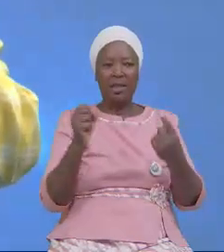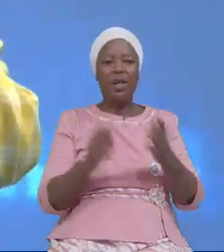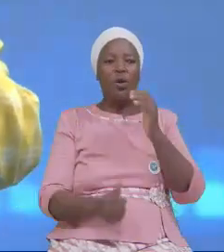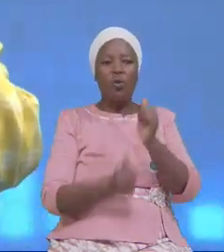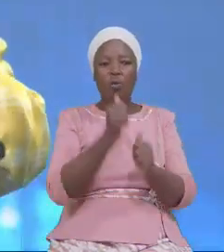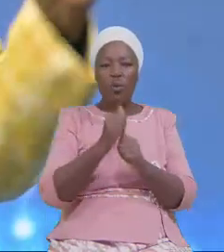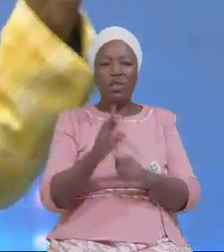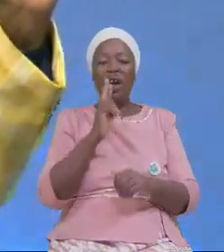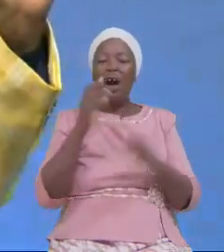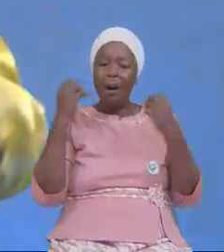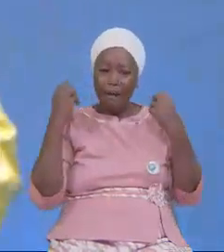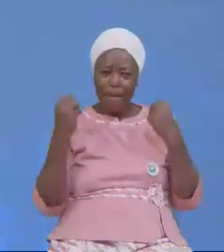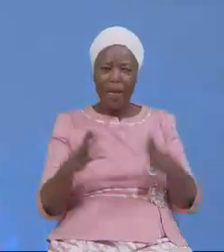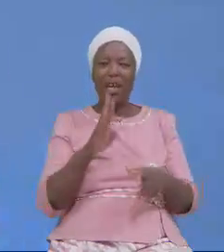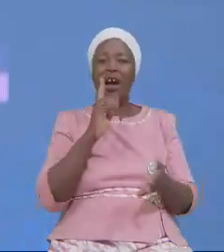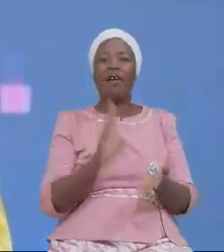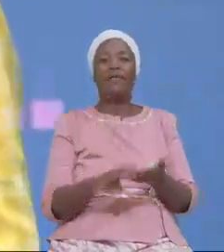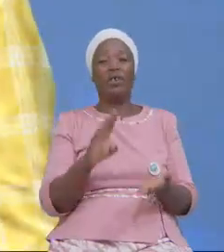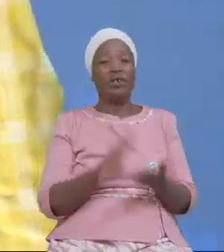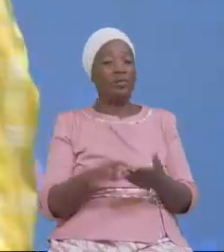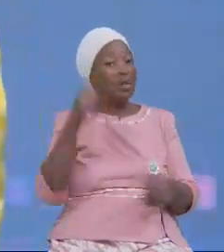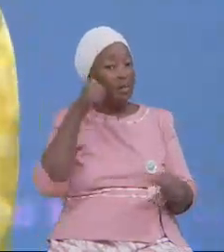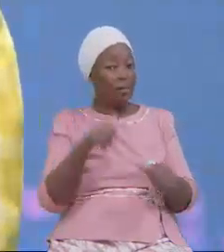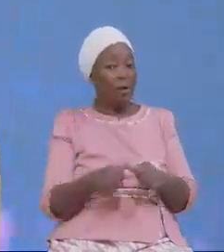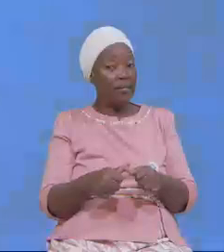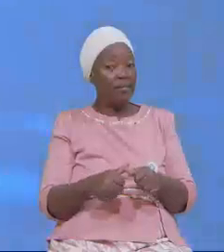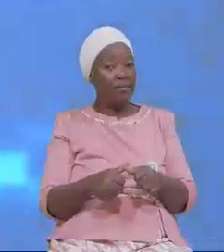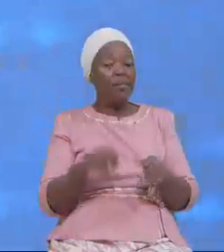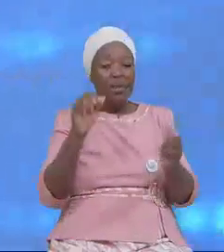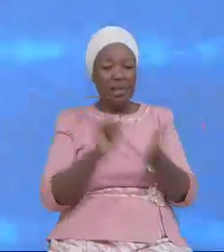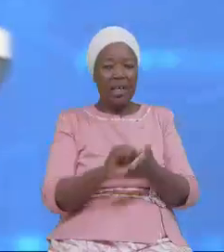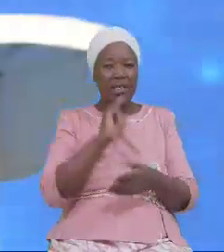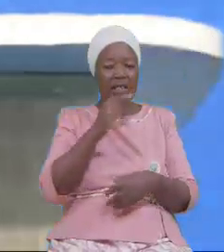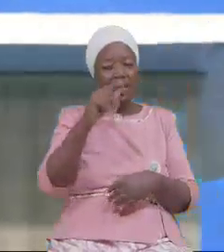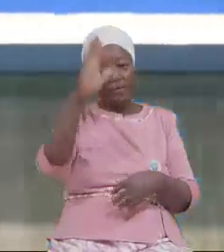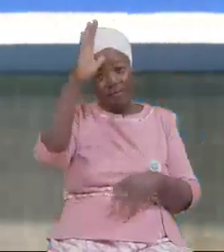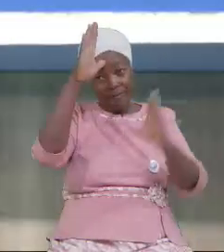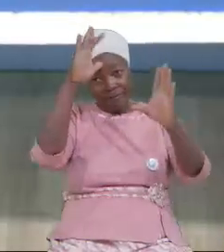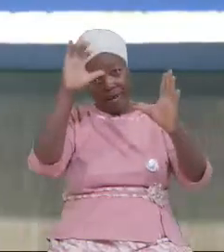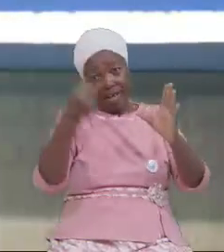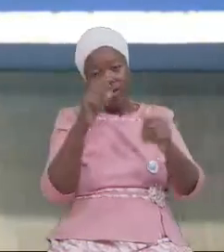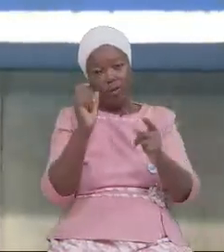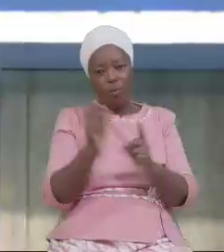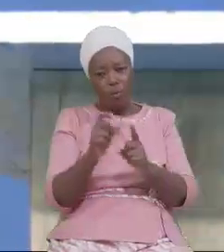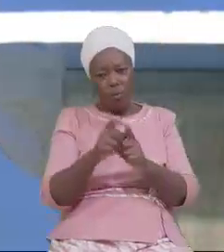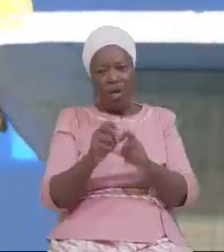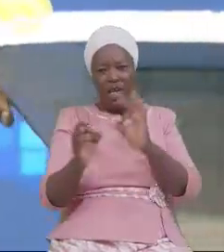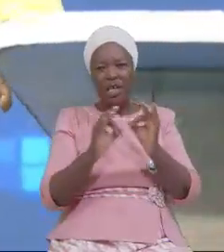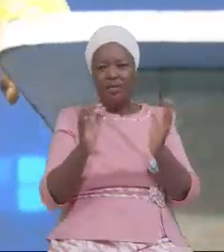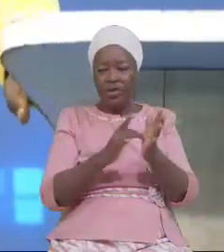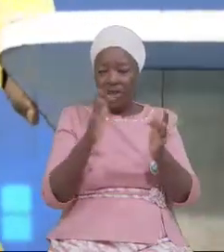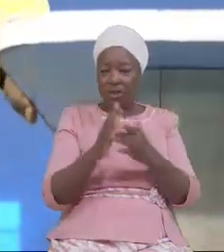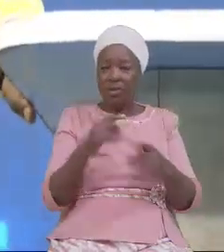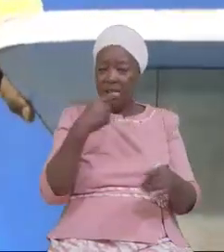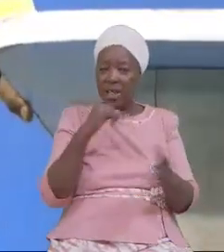many are forgiven. Remember, that's the Father's word. If Jesus says it, the Father